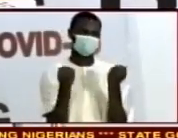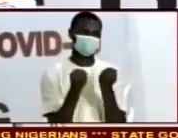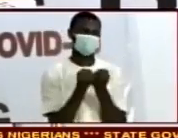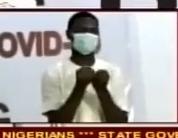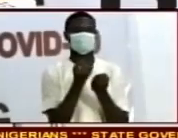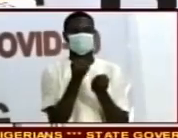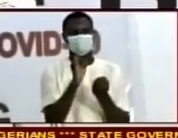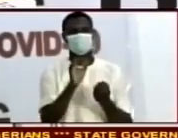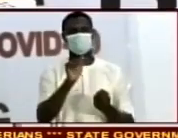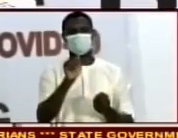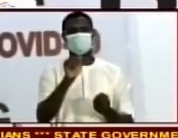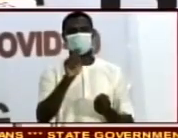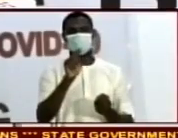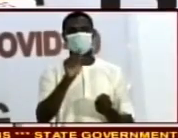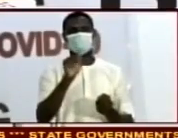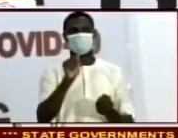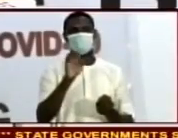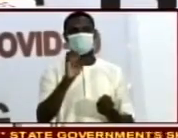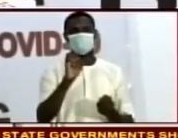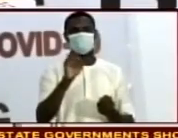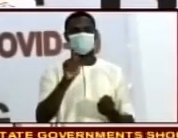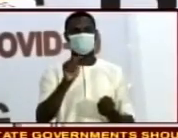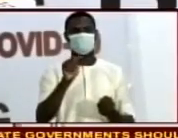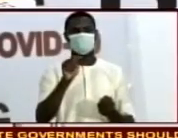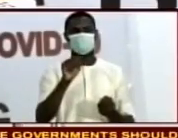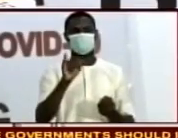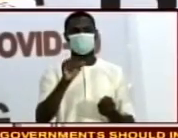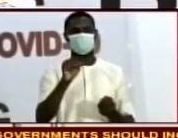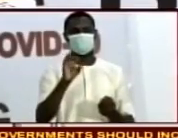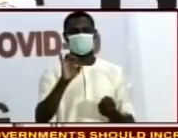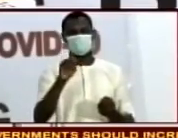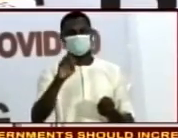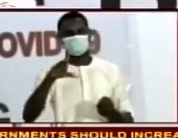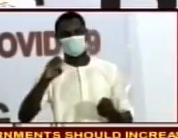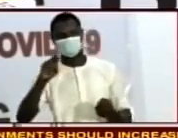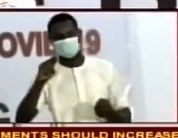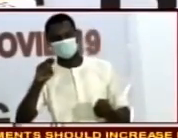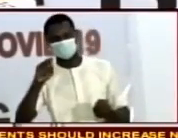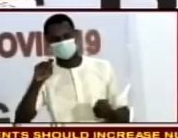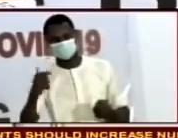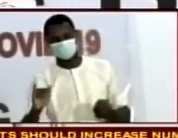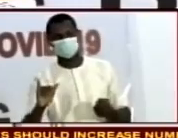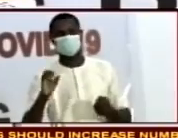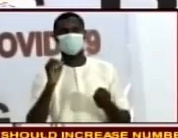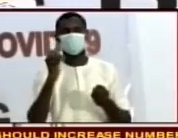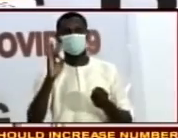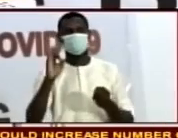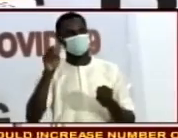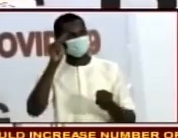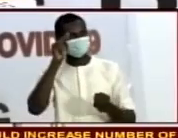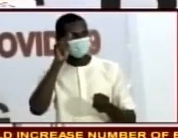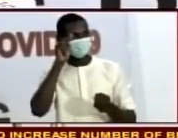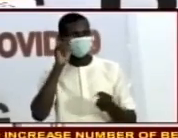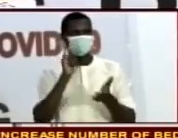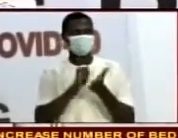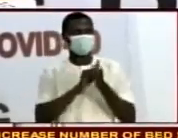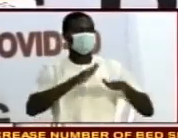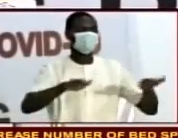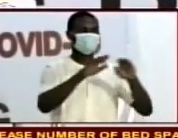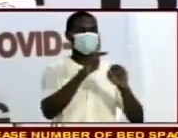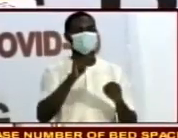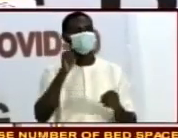Anesthesiologists of Nigeria, to make sure the capacity is there all over the country to to operate these machines